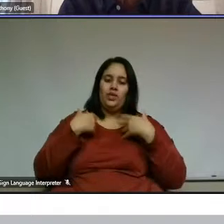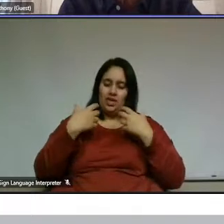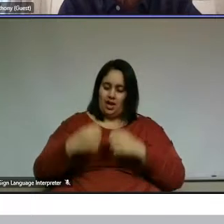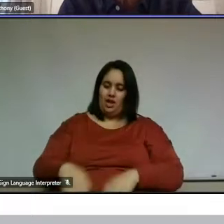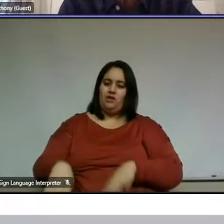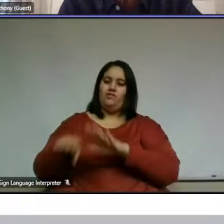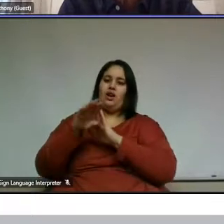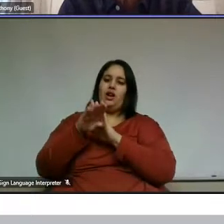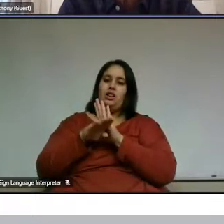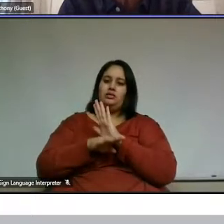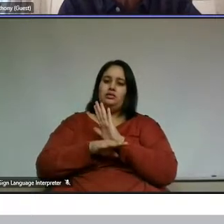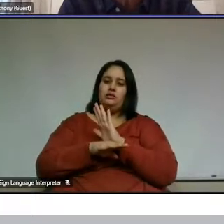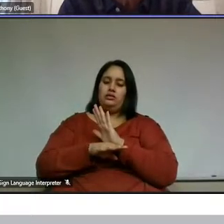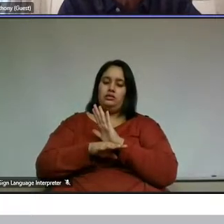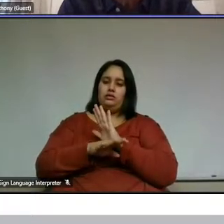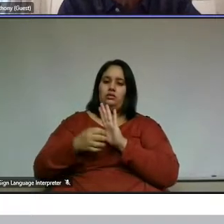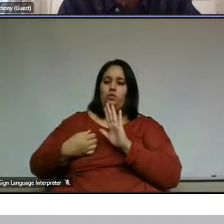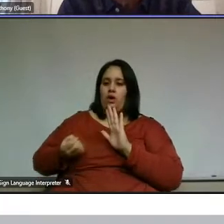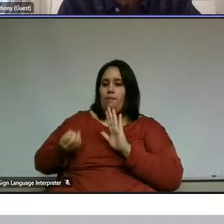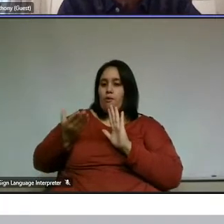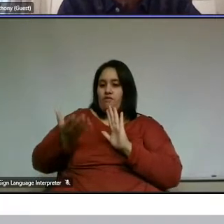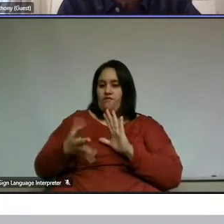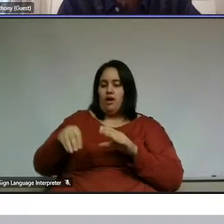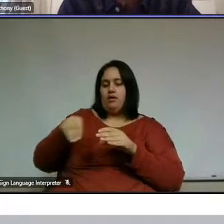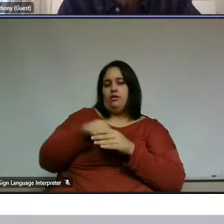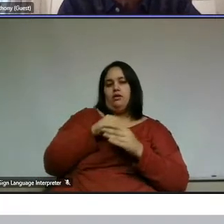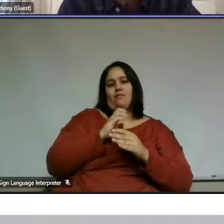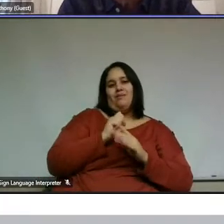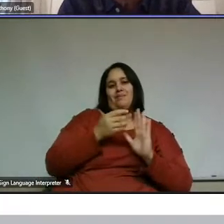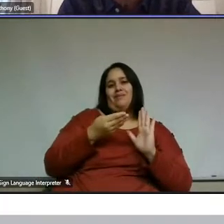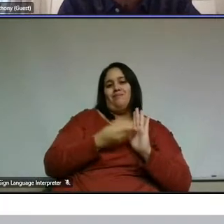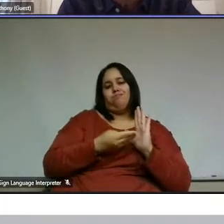different types provided for in the bill.